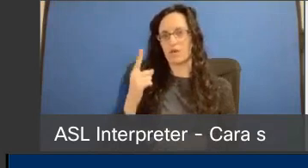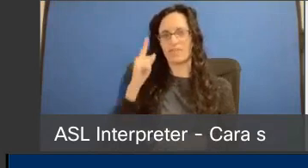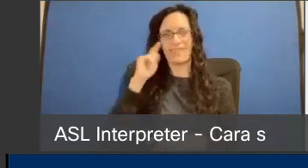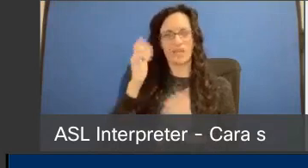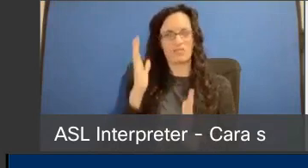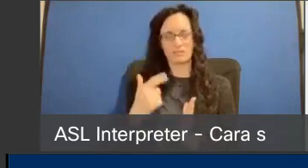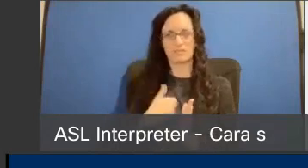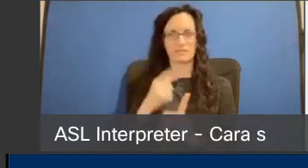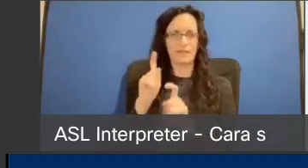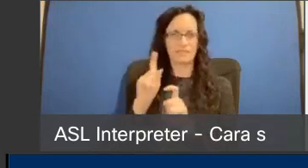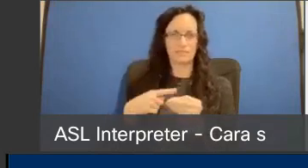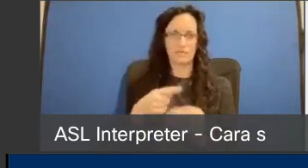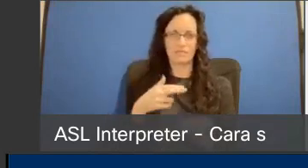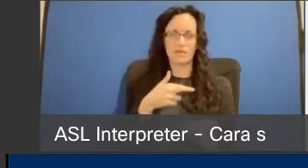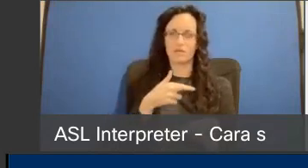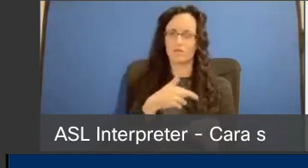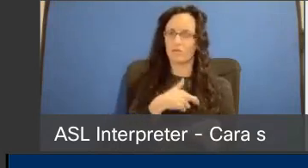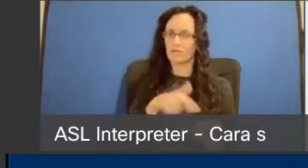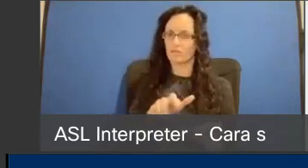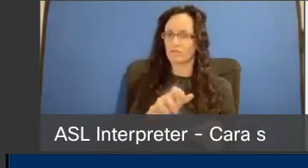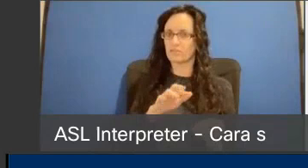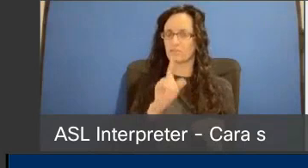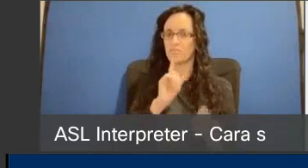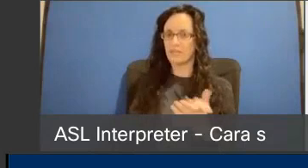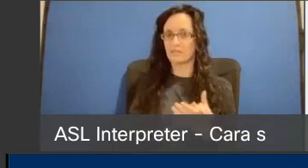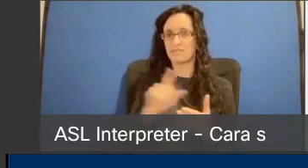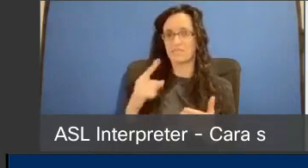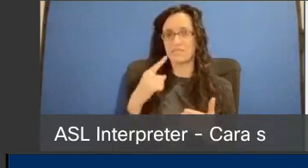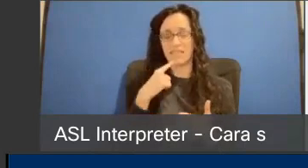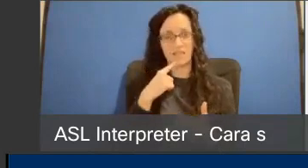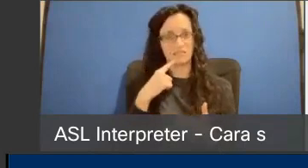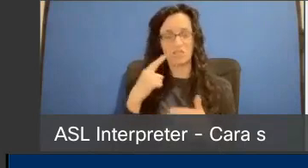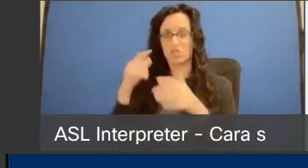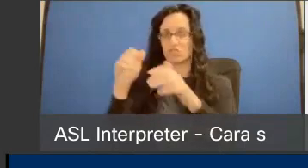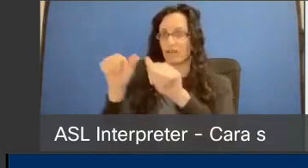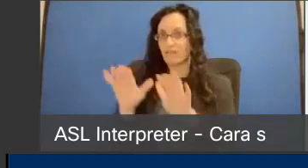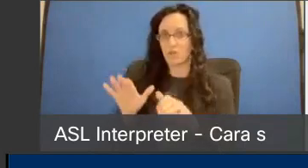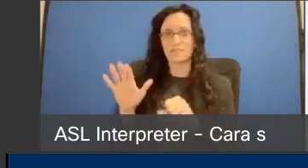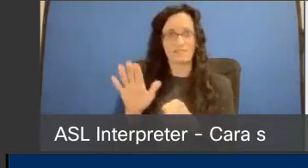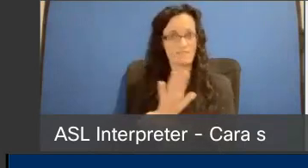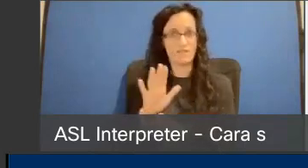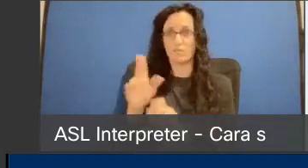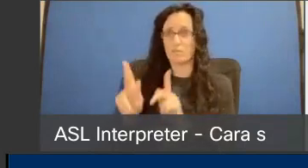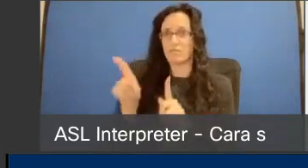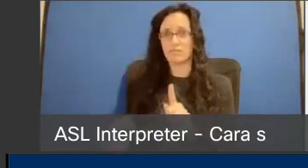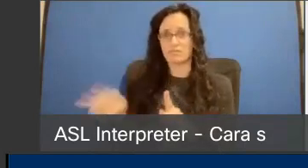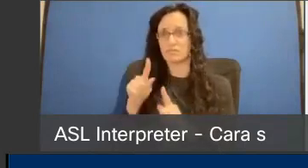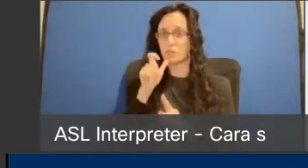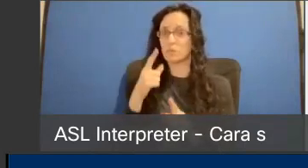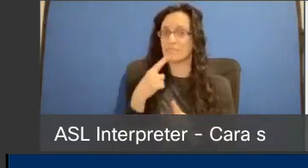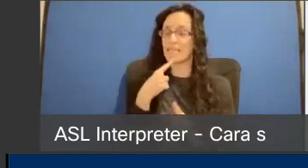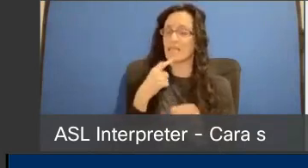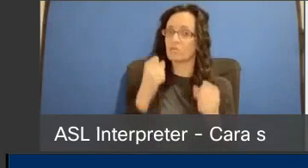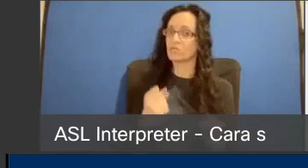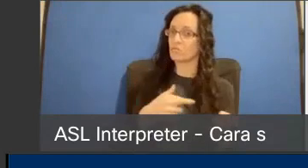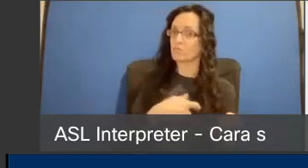the graveyards are filled with people who said they were religious. The church graveyards are filled